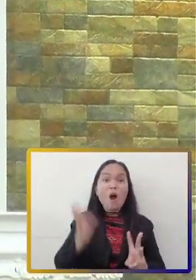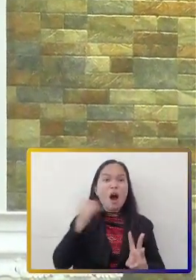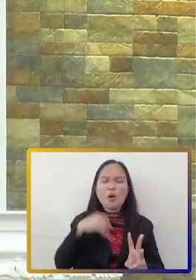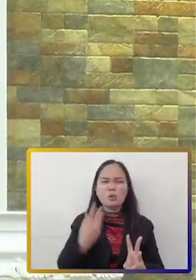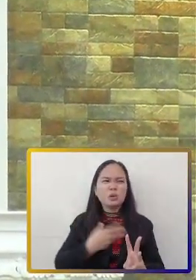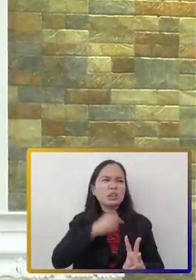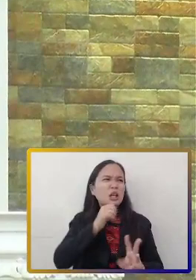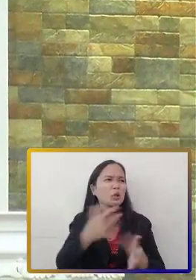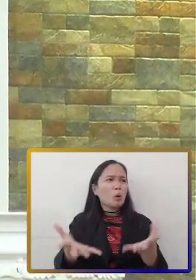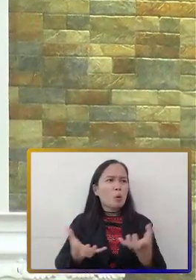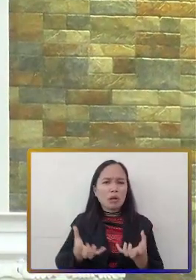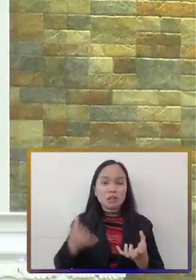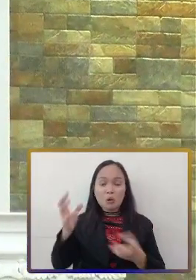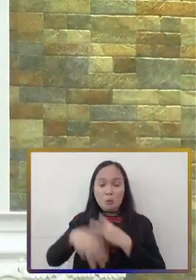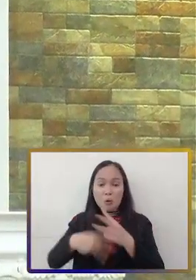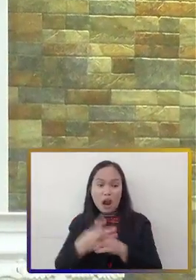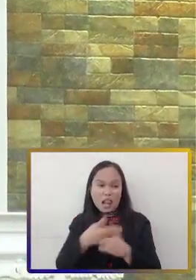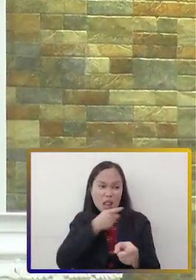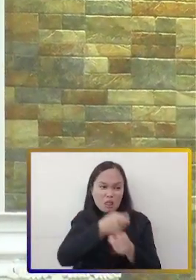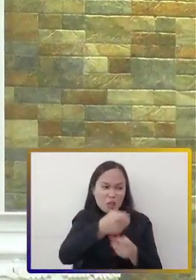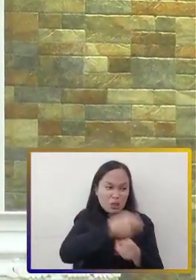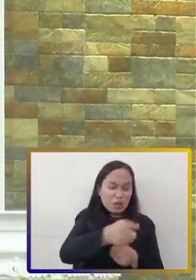tayo nagsusolo.